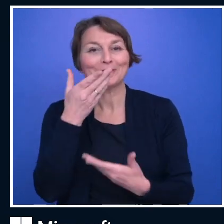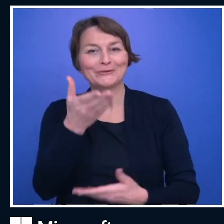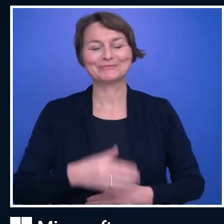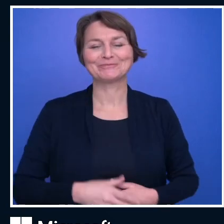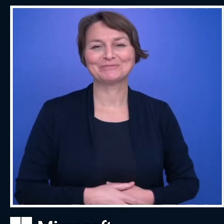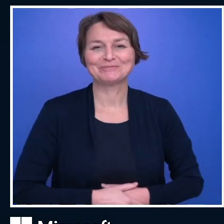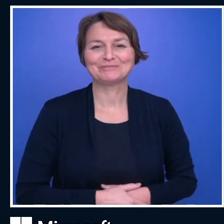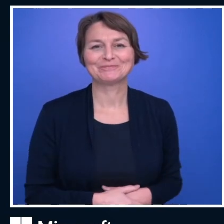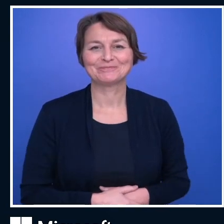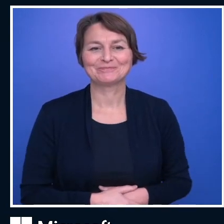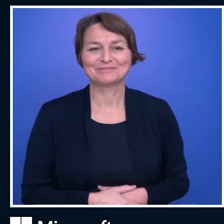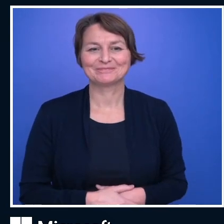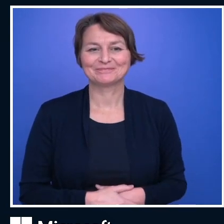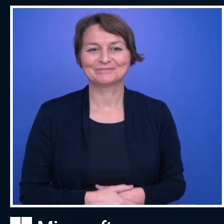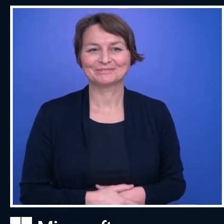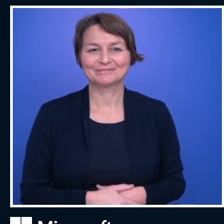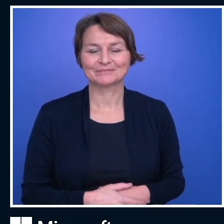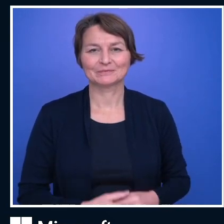that.